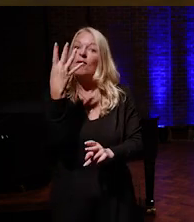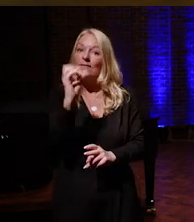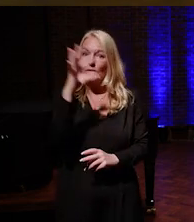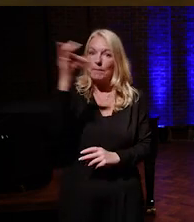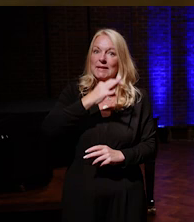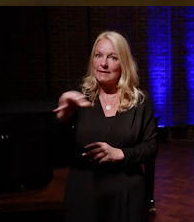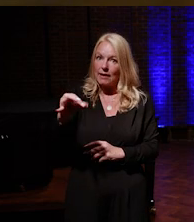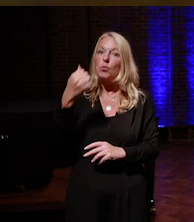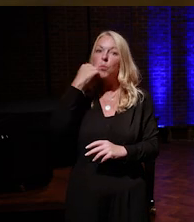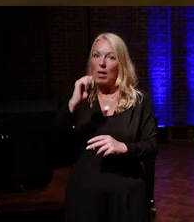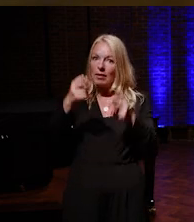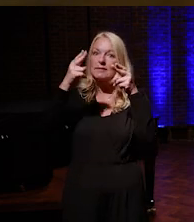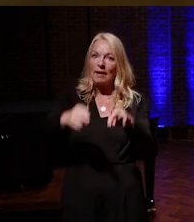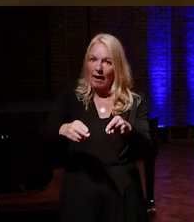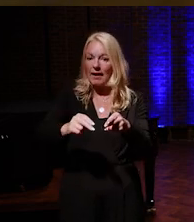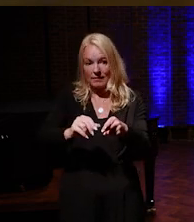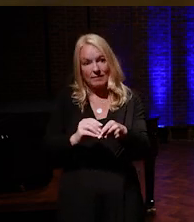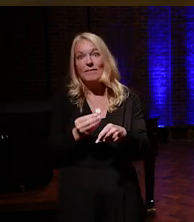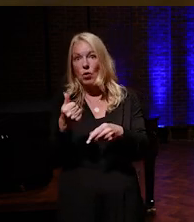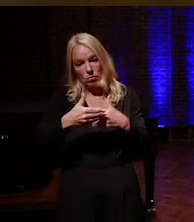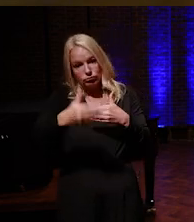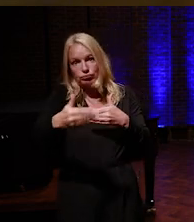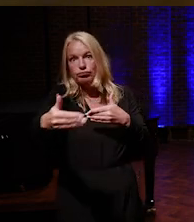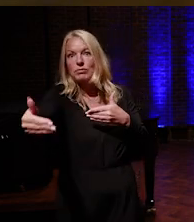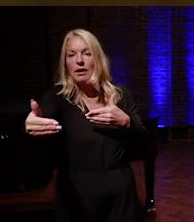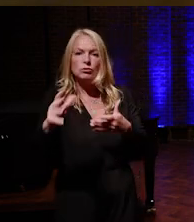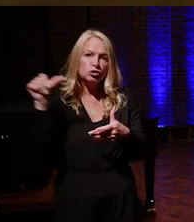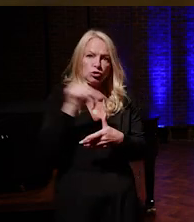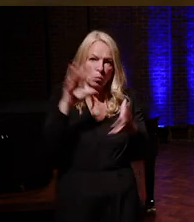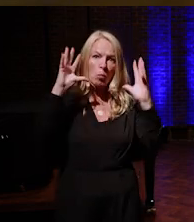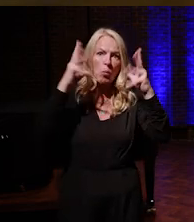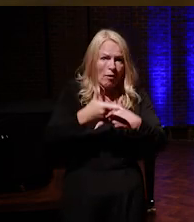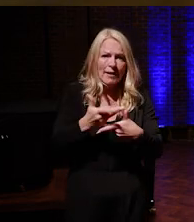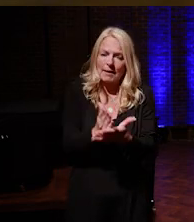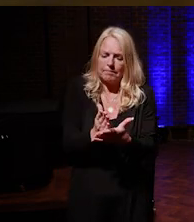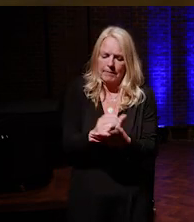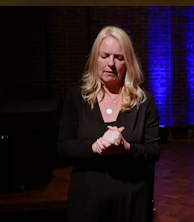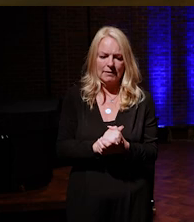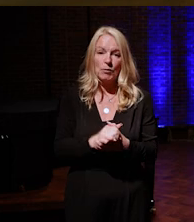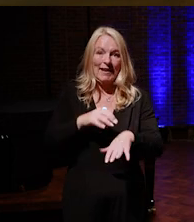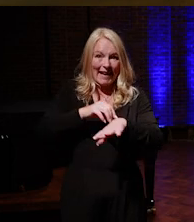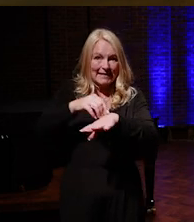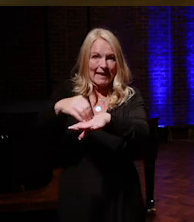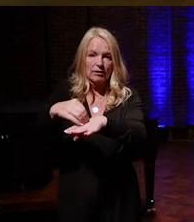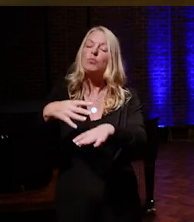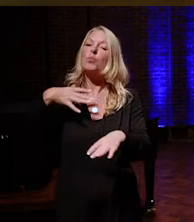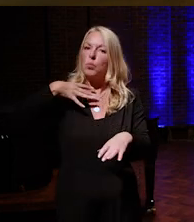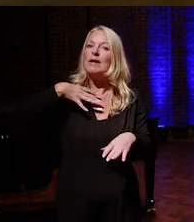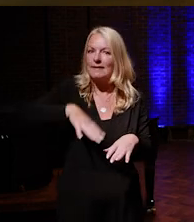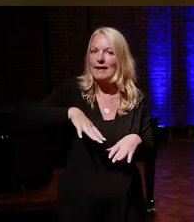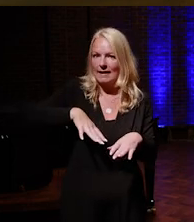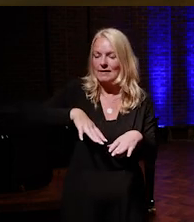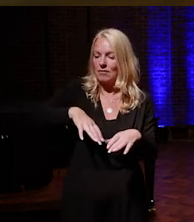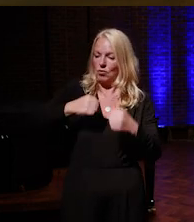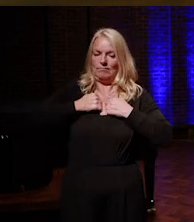could go extinct in the next few decades. And that's something to be really worried about. Insects are essential to the functioning